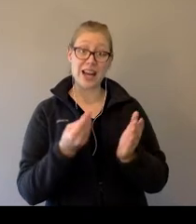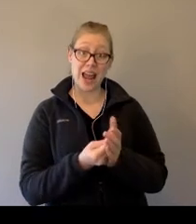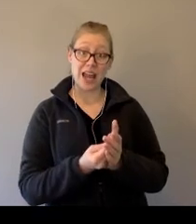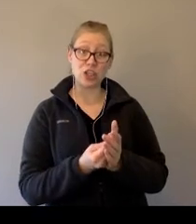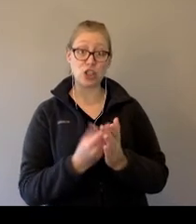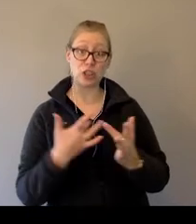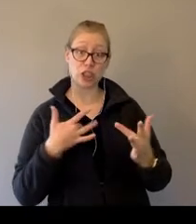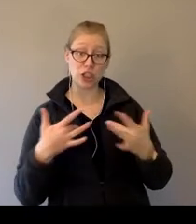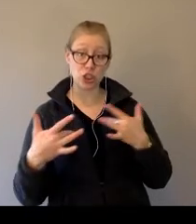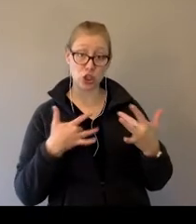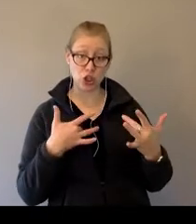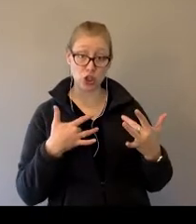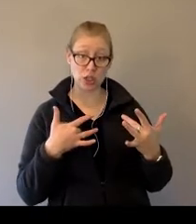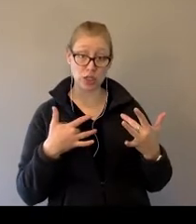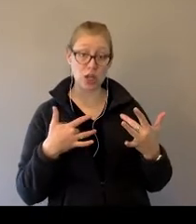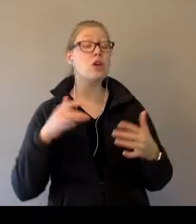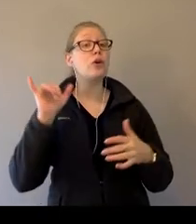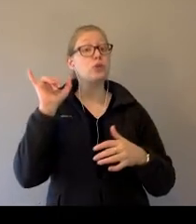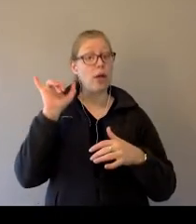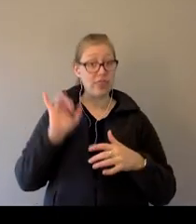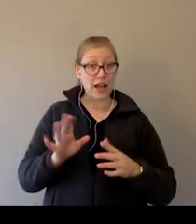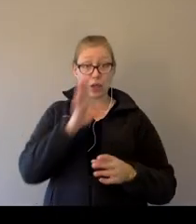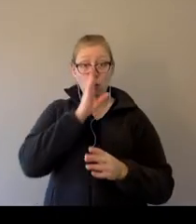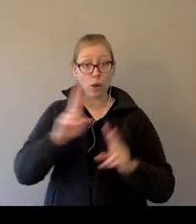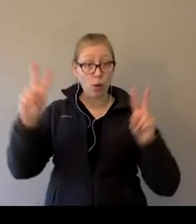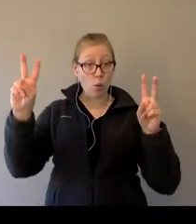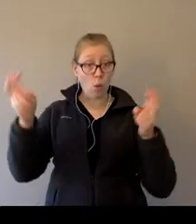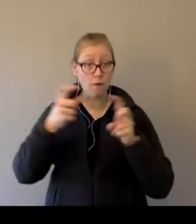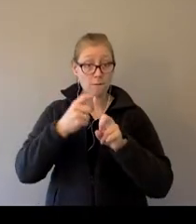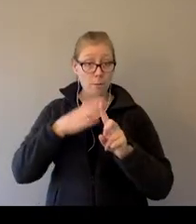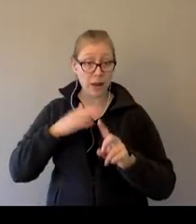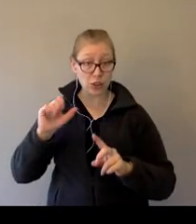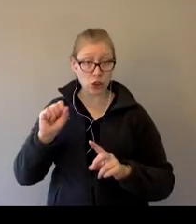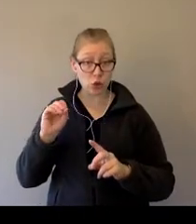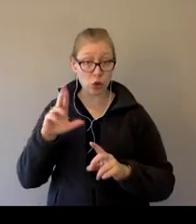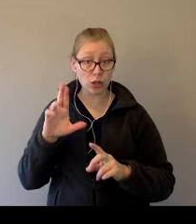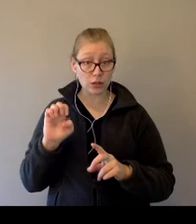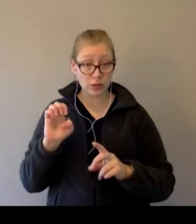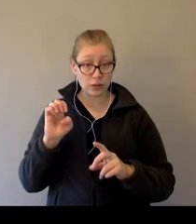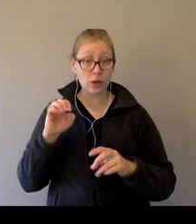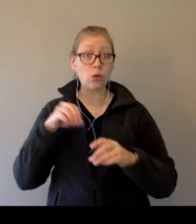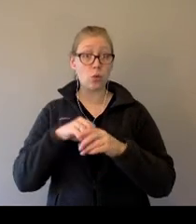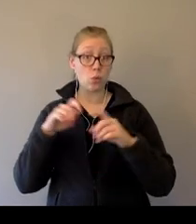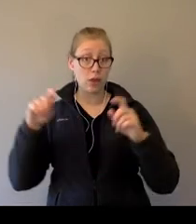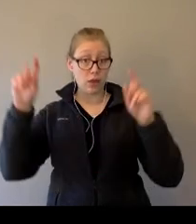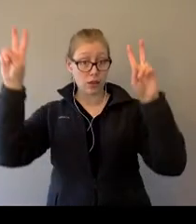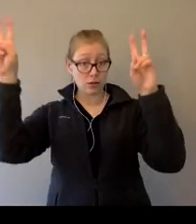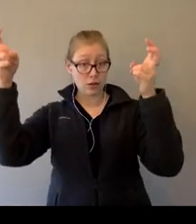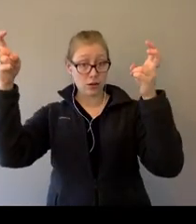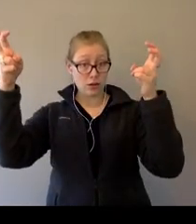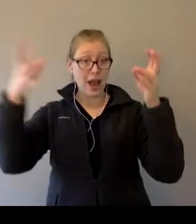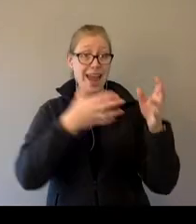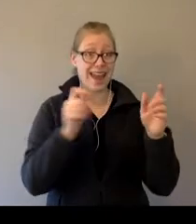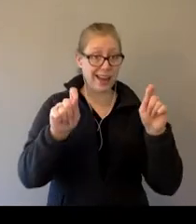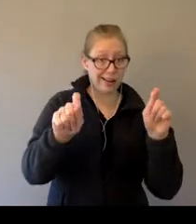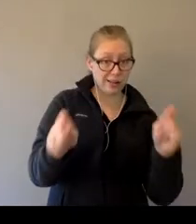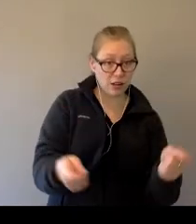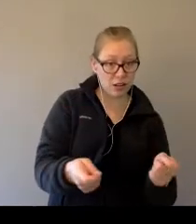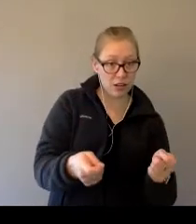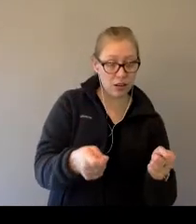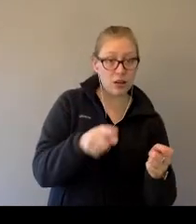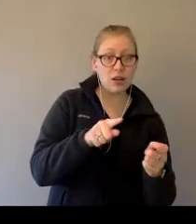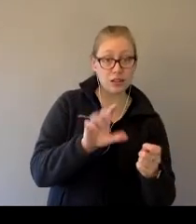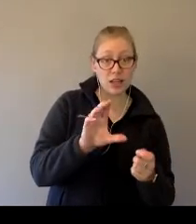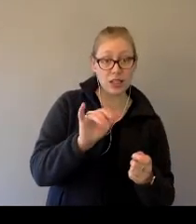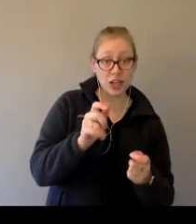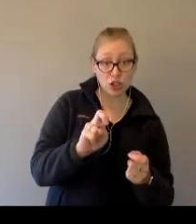my direct quote from my source here in parentheses, and I've also included that citation, the author's last name,